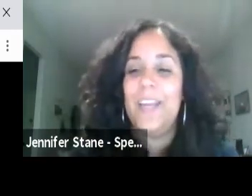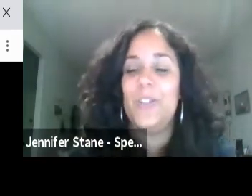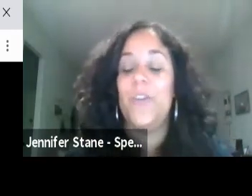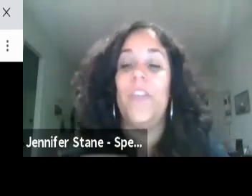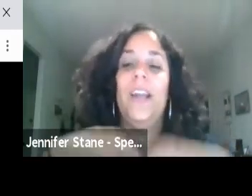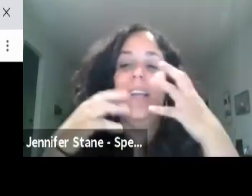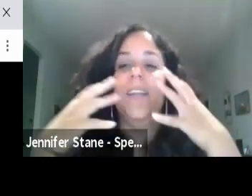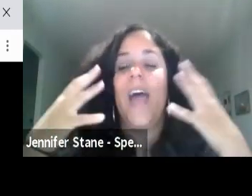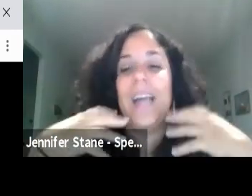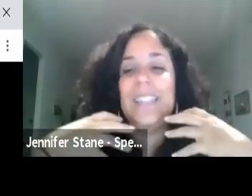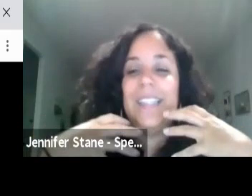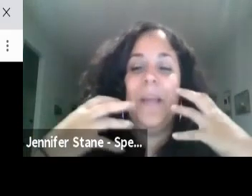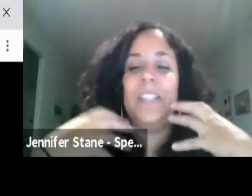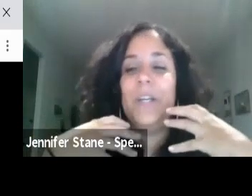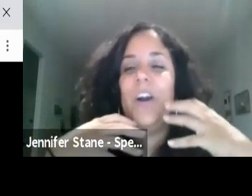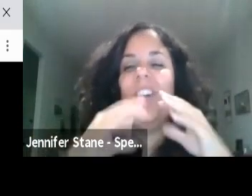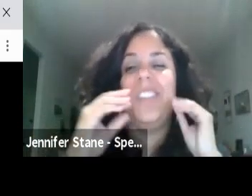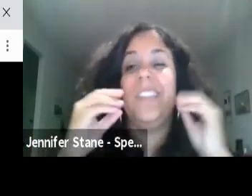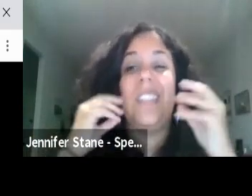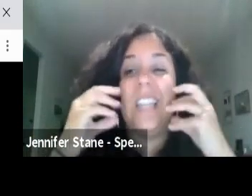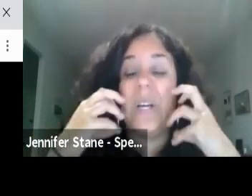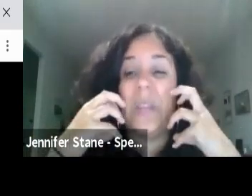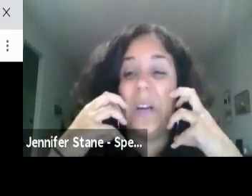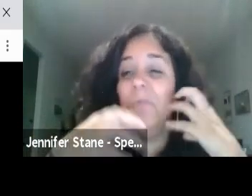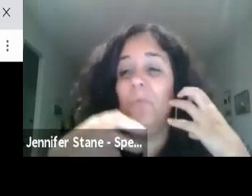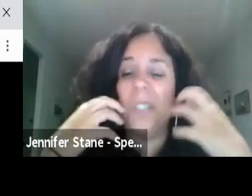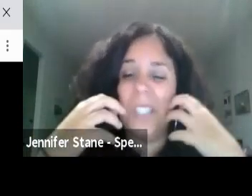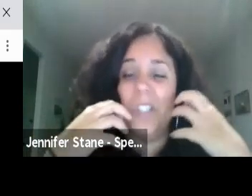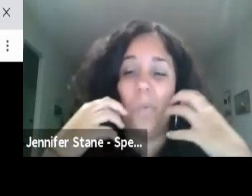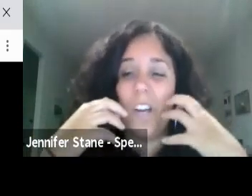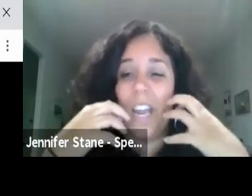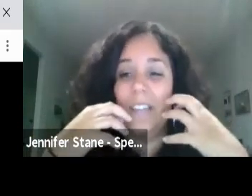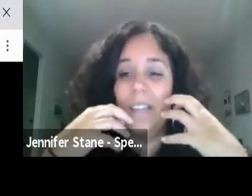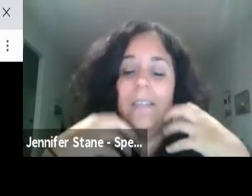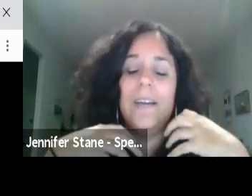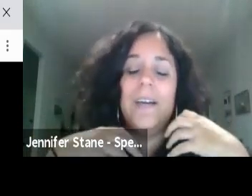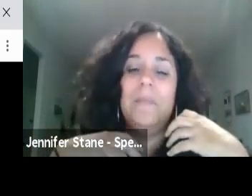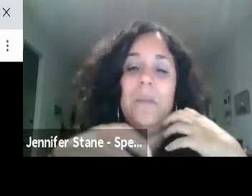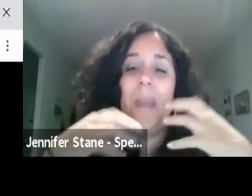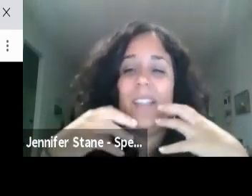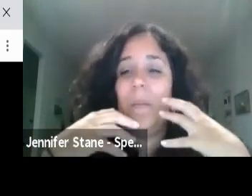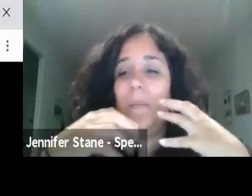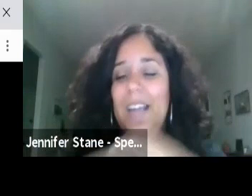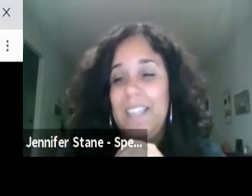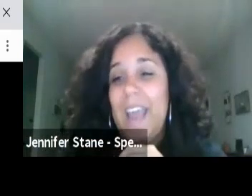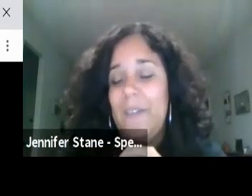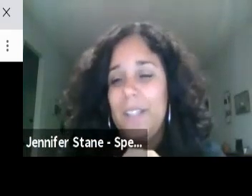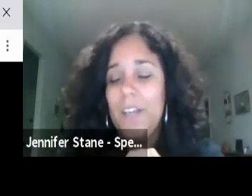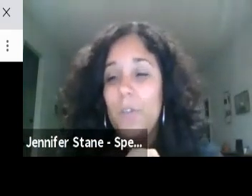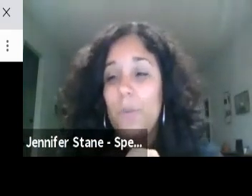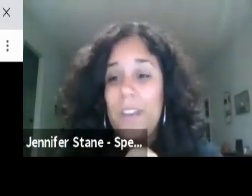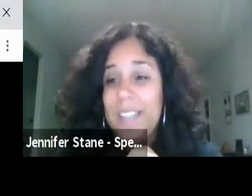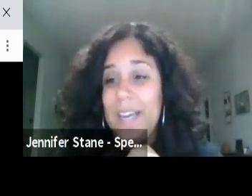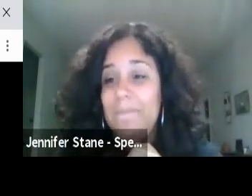you're making sure that the acid and the bacteria aren't just sitting on there, really just working to make some nasty